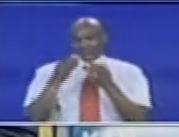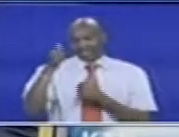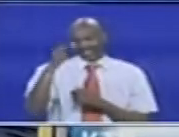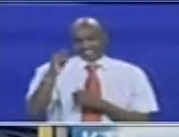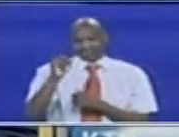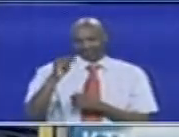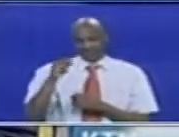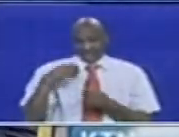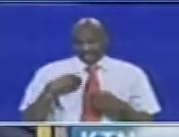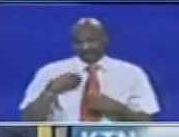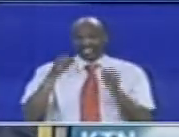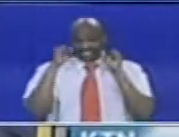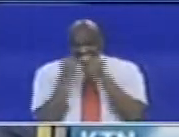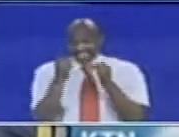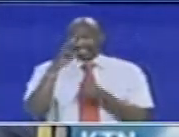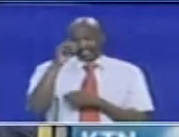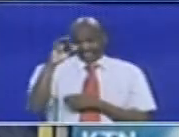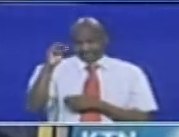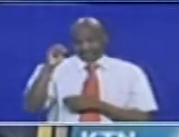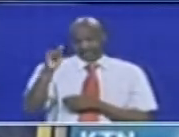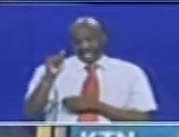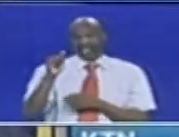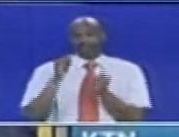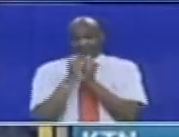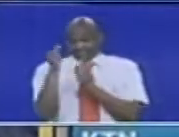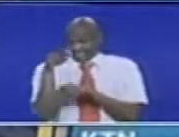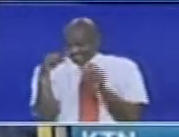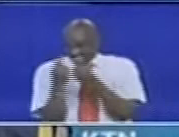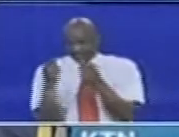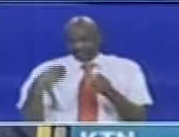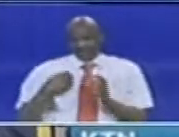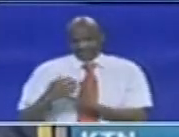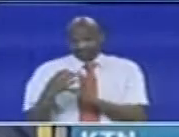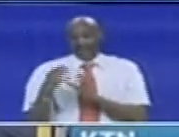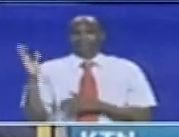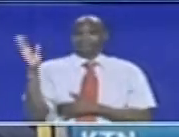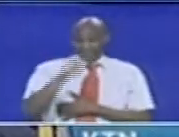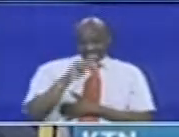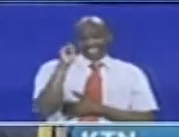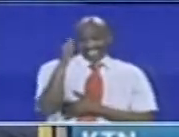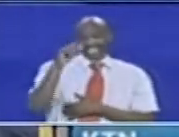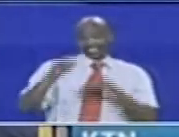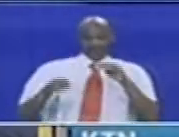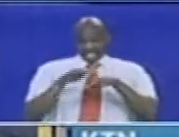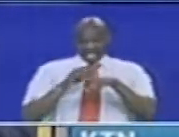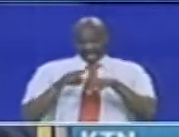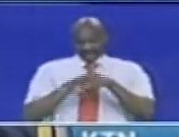Tusker Simba 15's team that had travelled to South Africa for the Vodacom Cup in Bloemfontein jetted back in the country after the